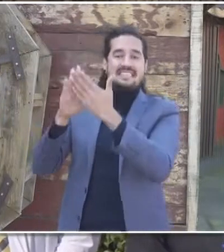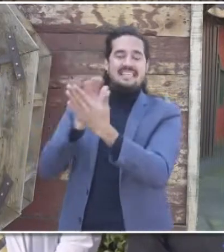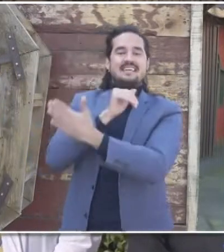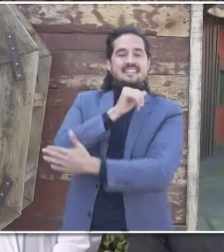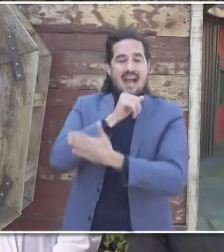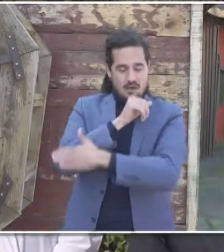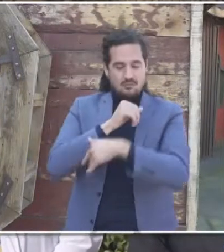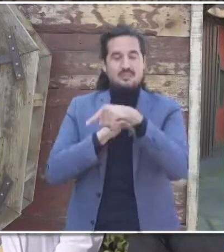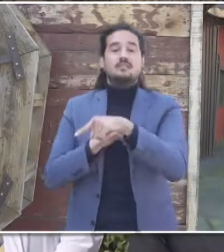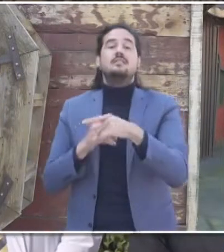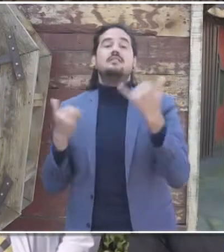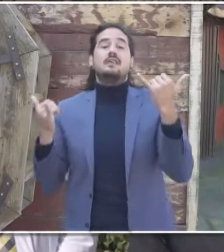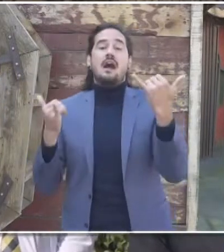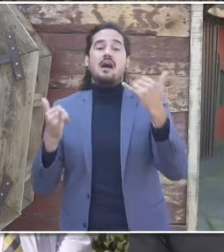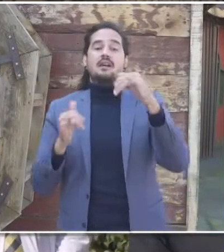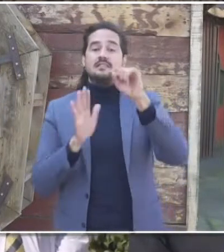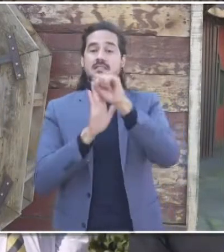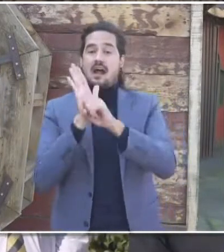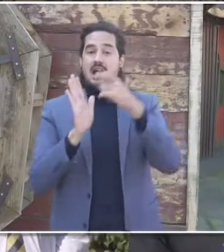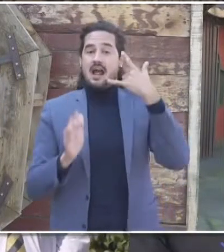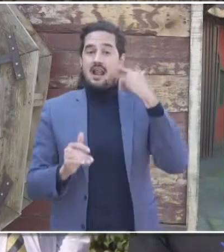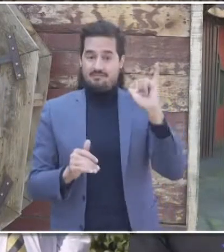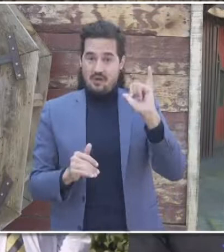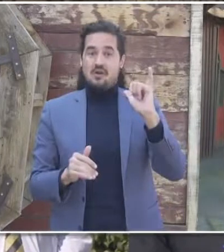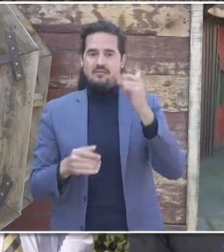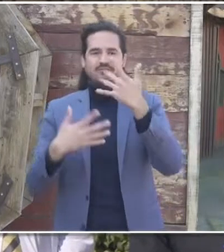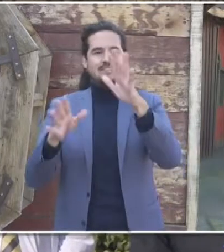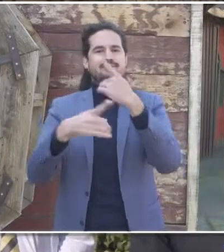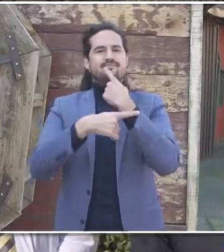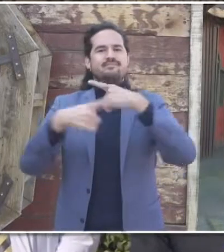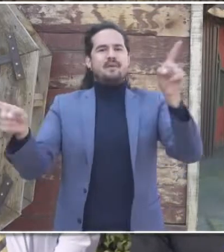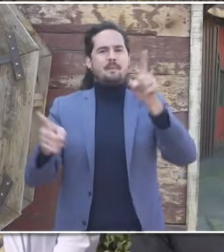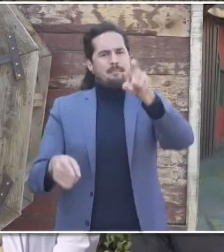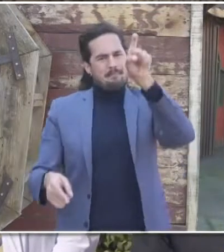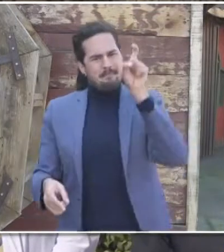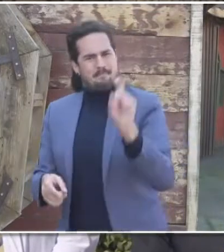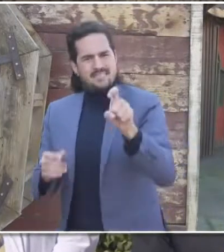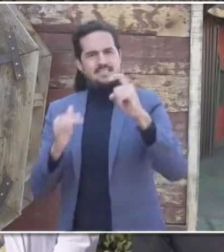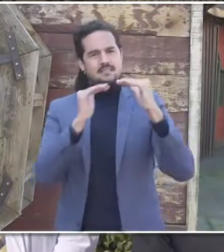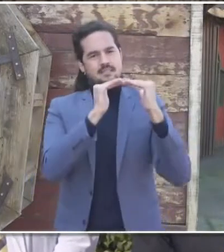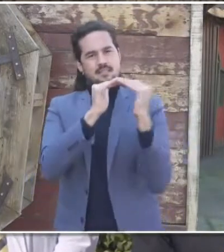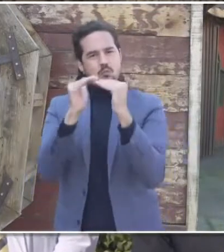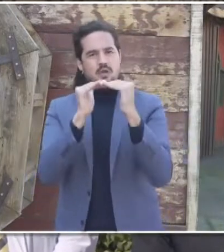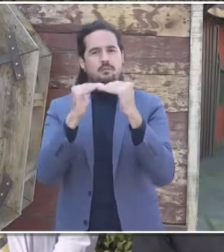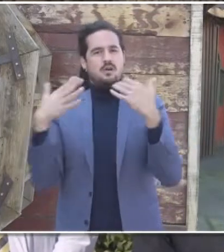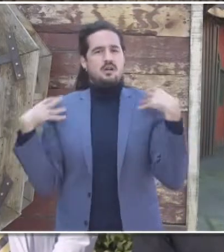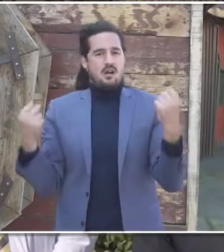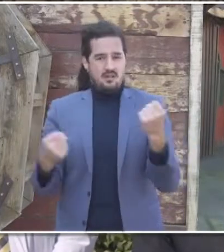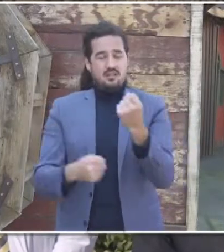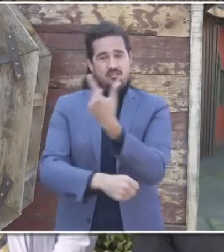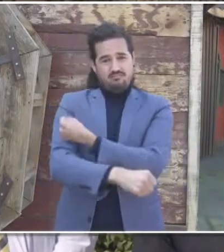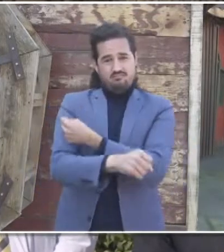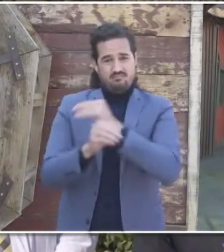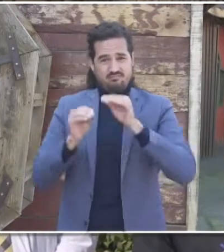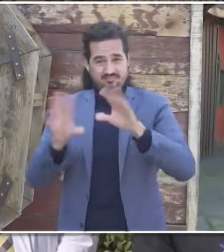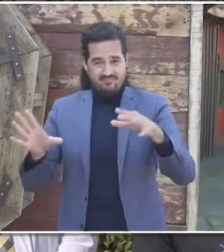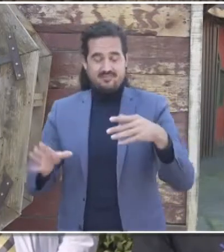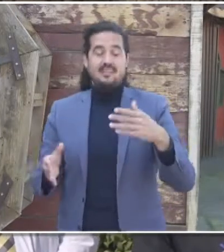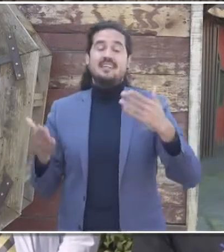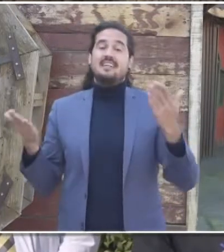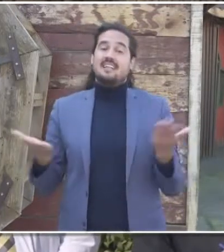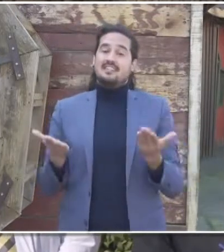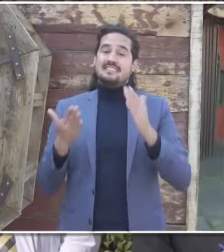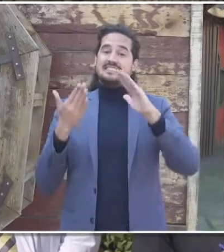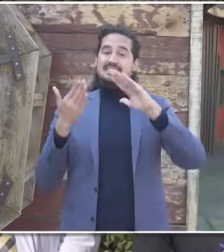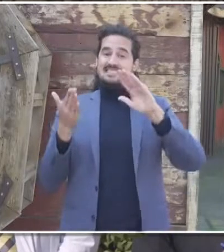an exclamation point on equity throughout this entire response. And that is something that the Central Valley and Fresno County has appreciated. And that is